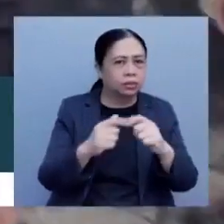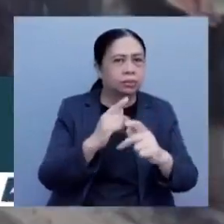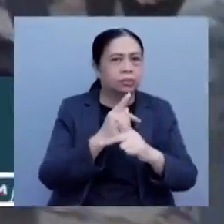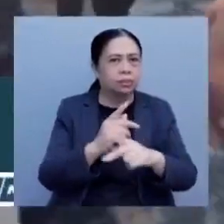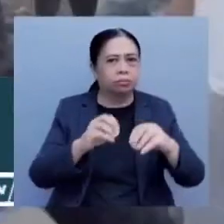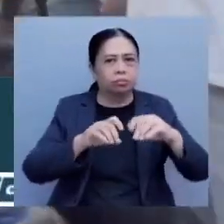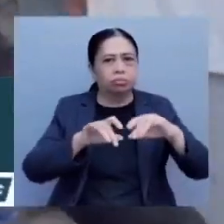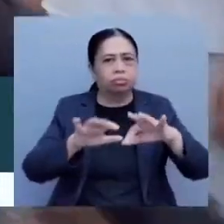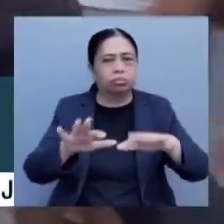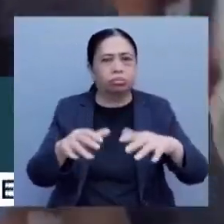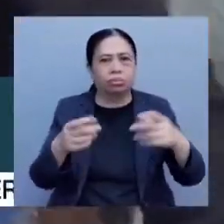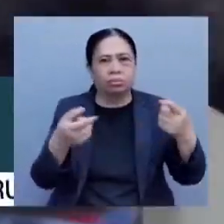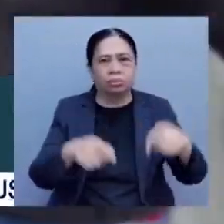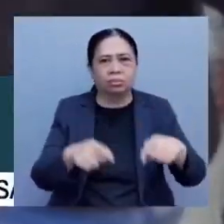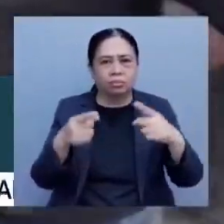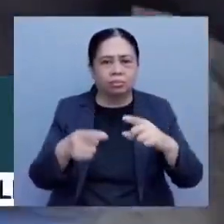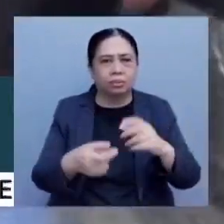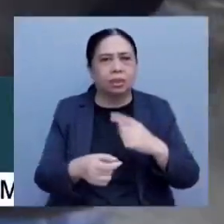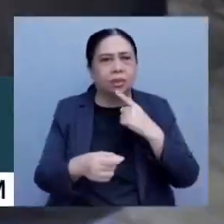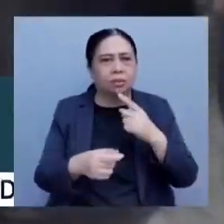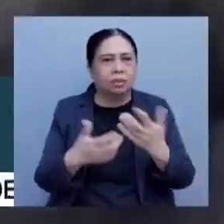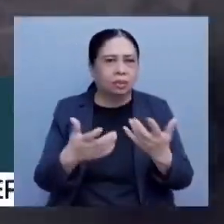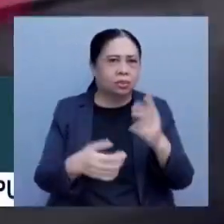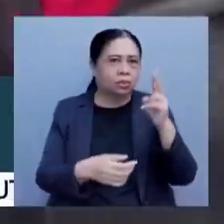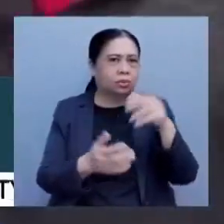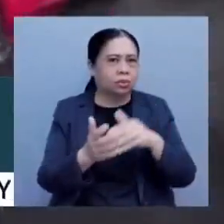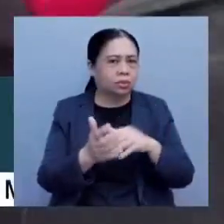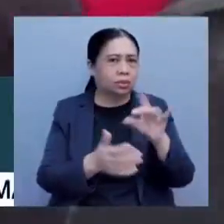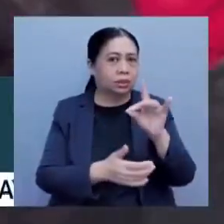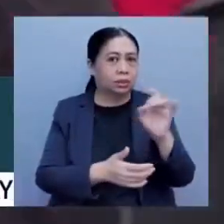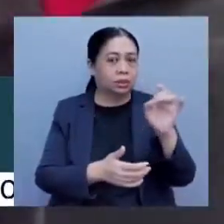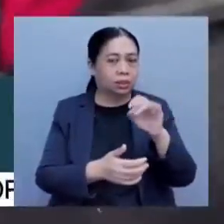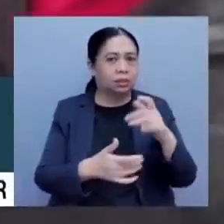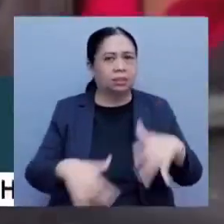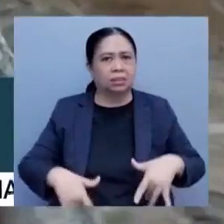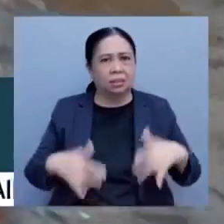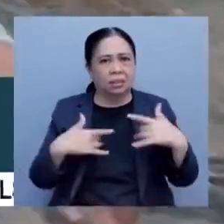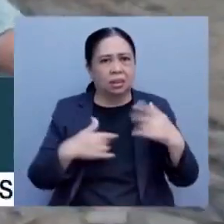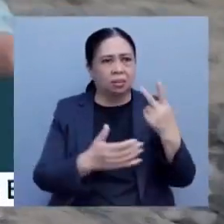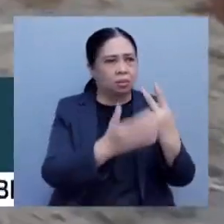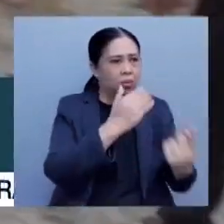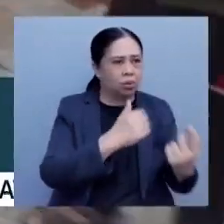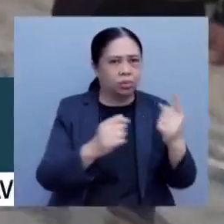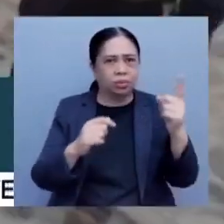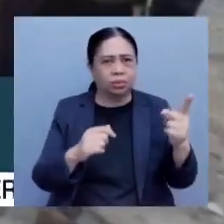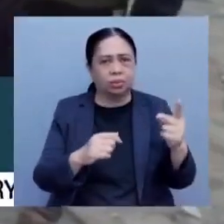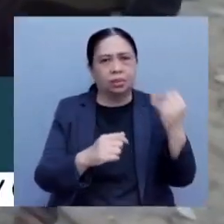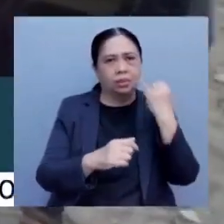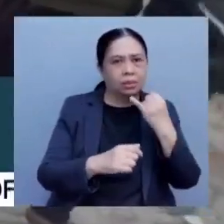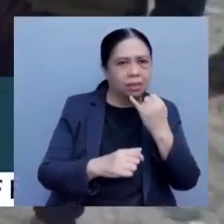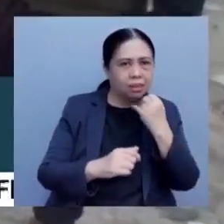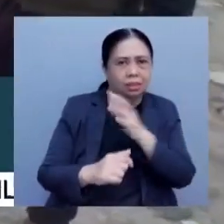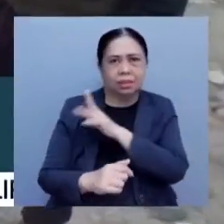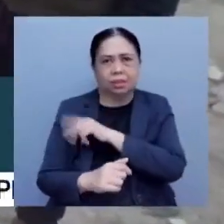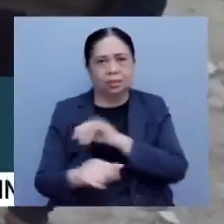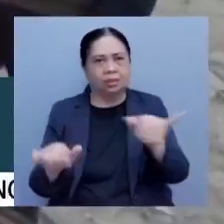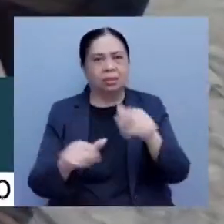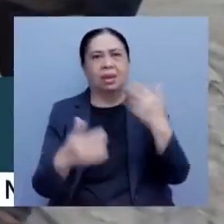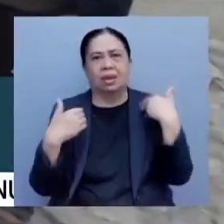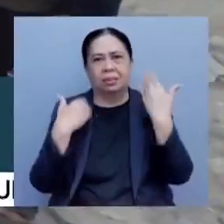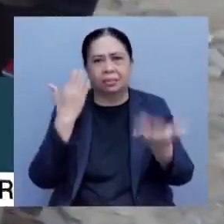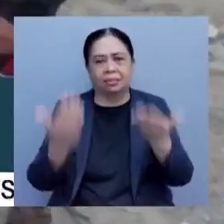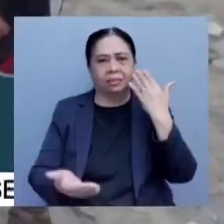of violence that has claimed at least 2,800 lives on both sides, and to try to win the release of